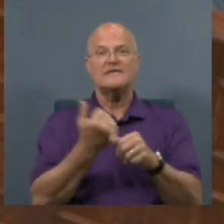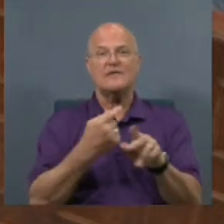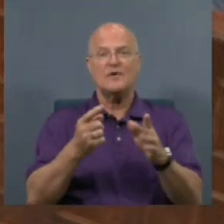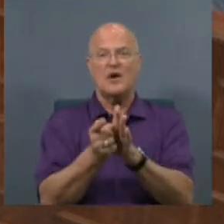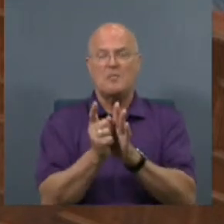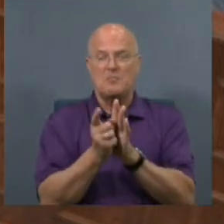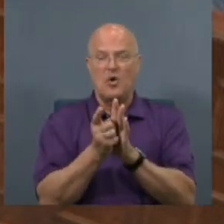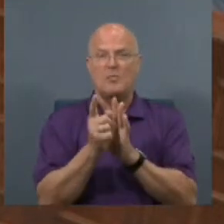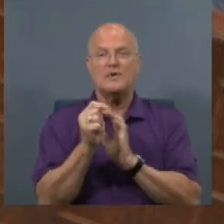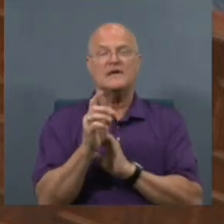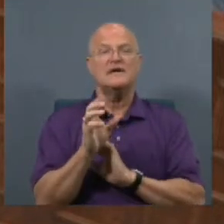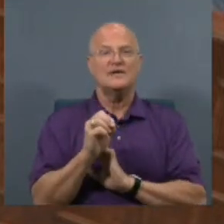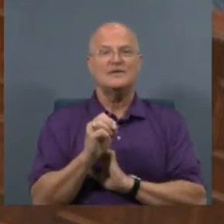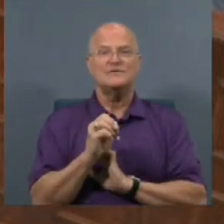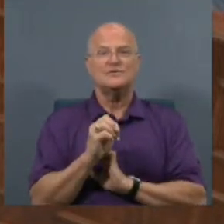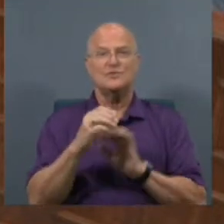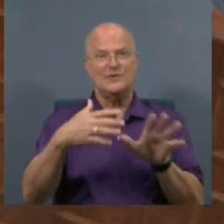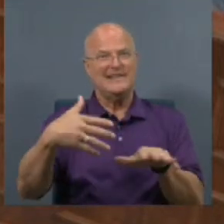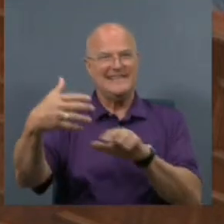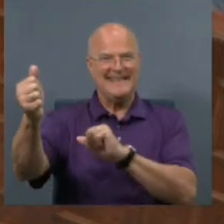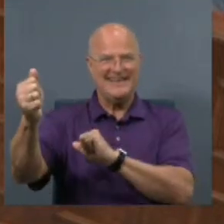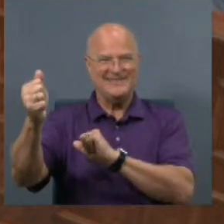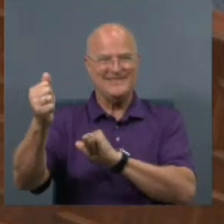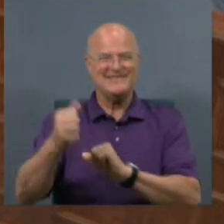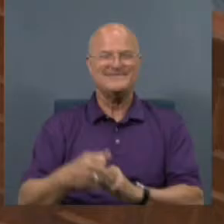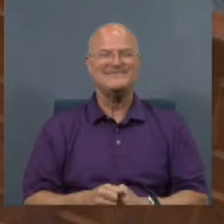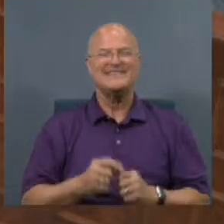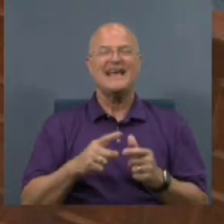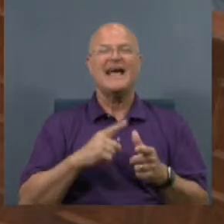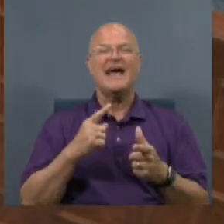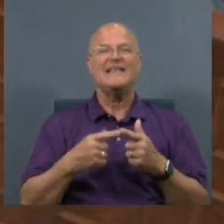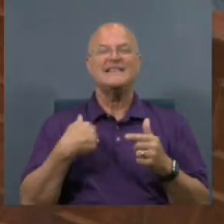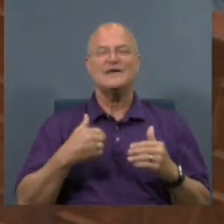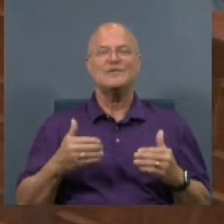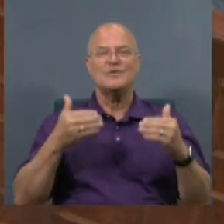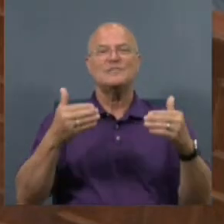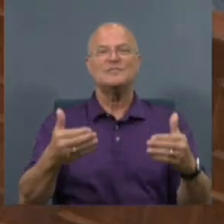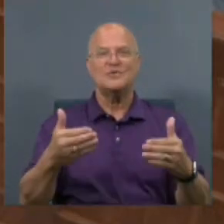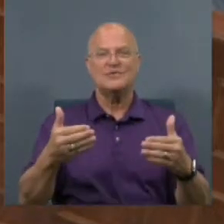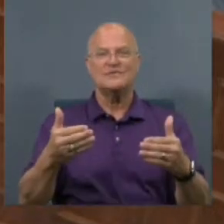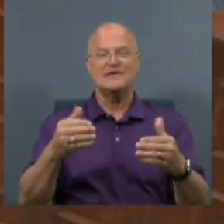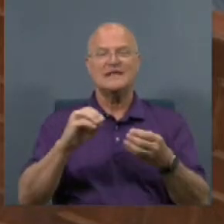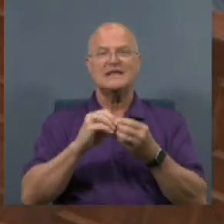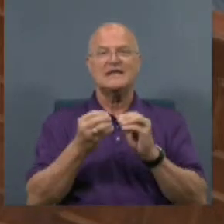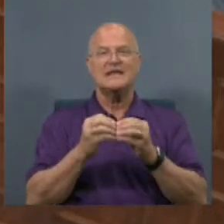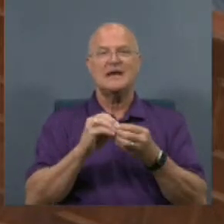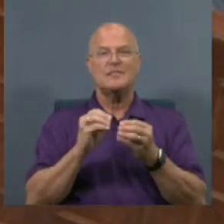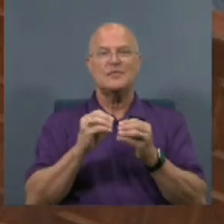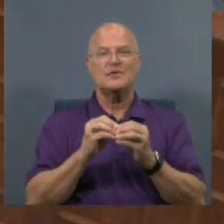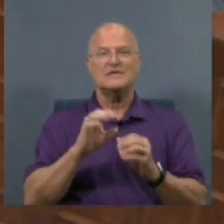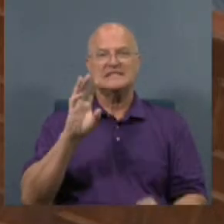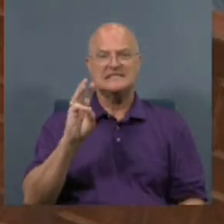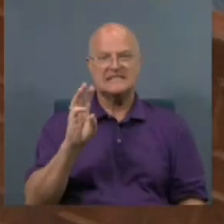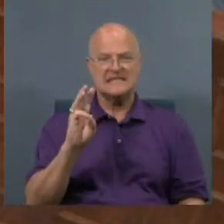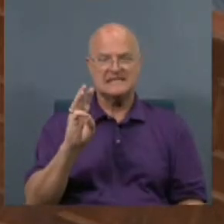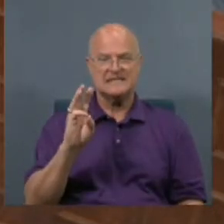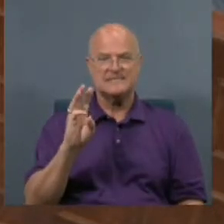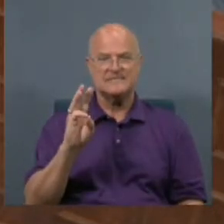just a moment to depart, and then we will move to item number